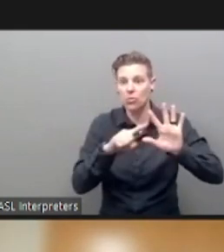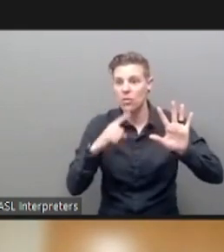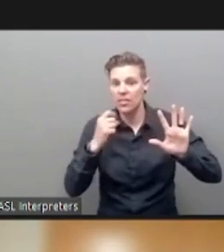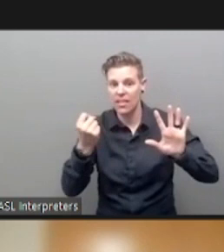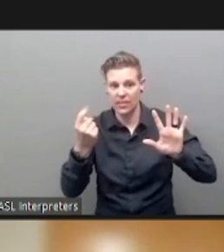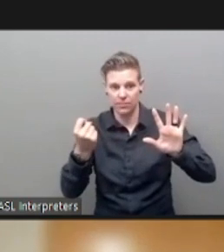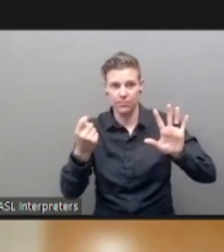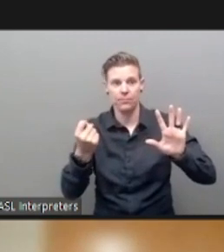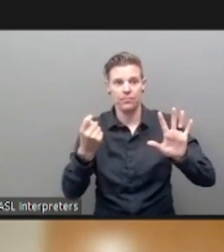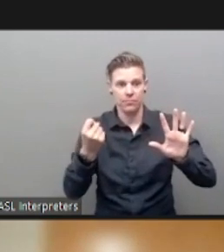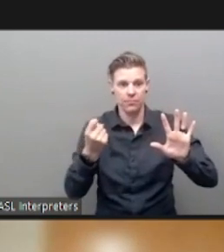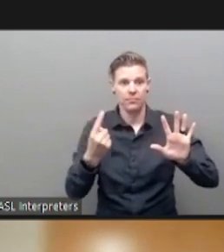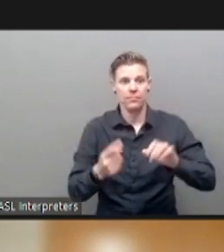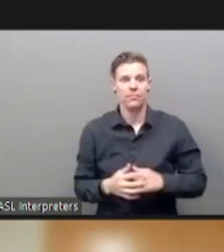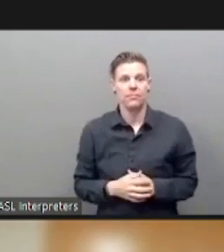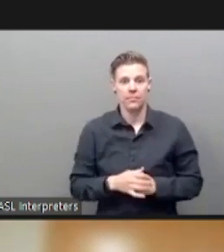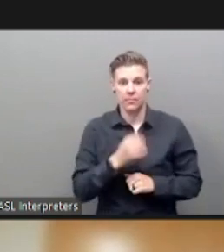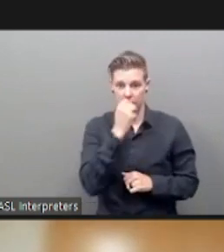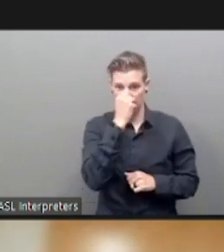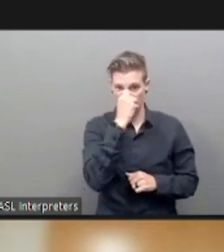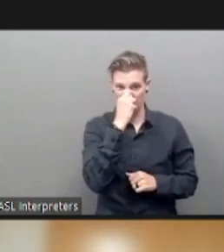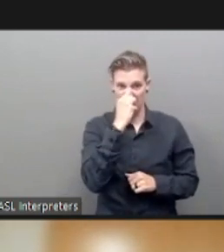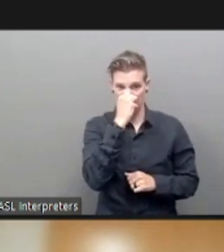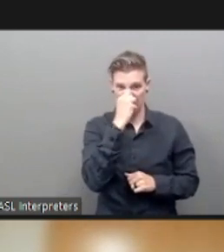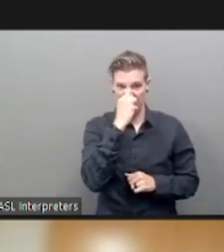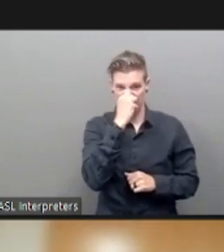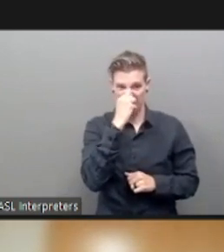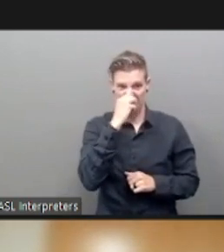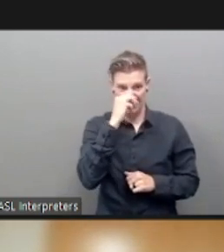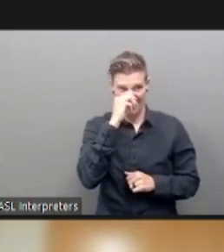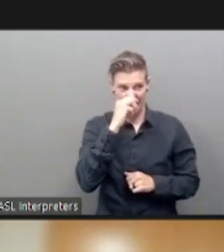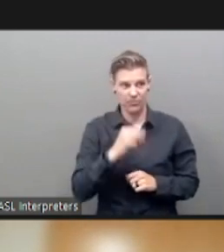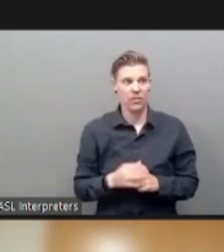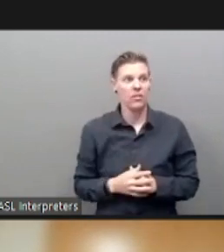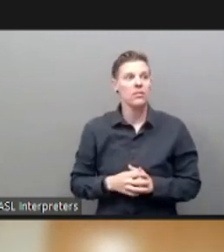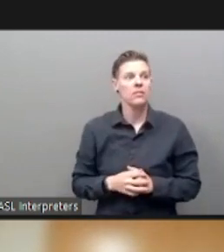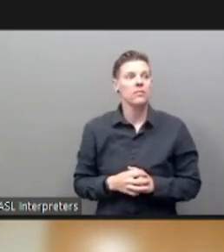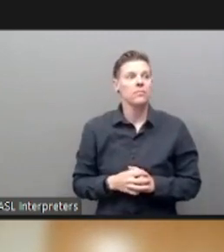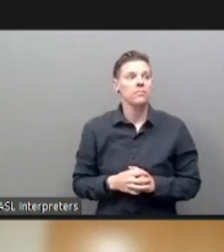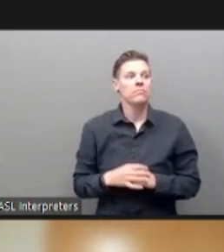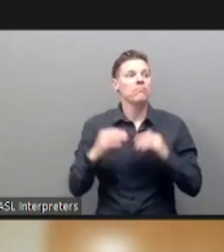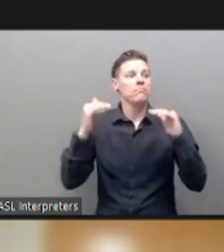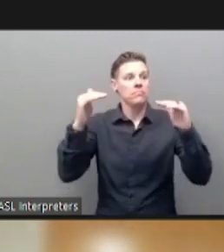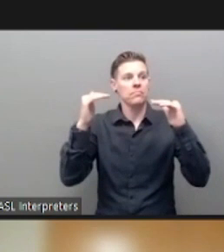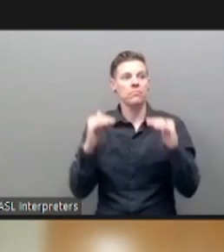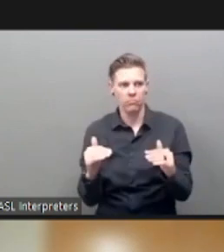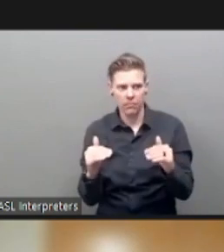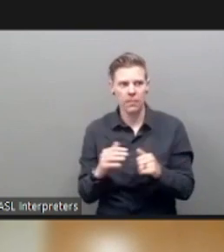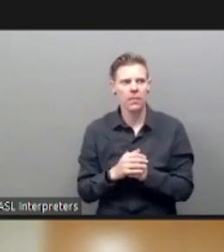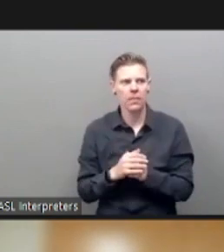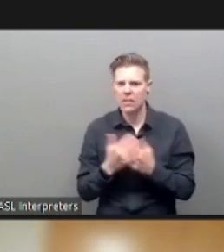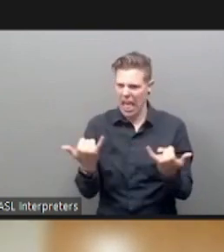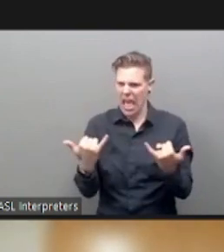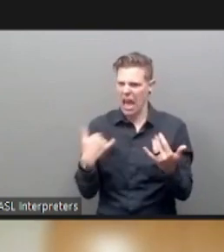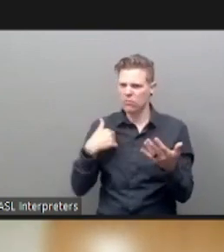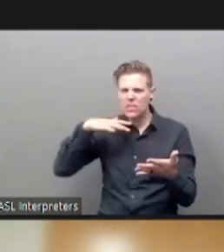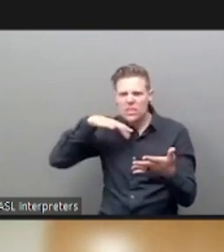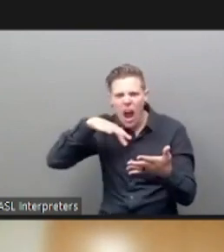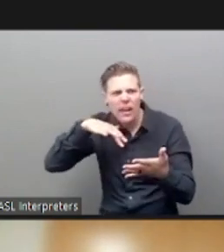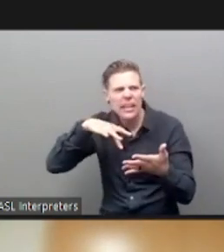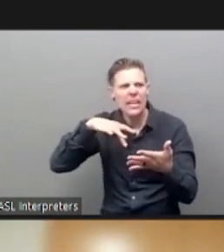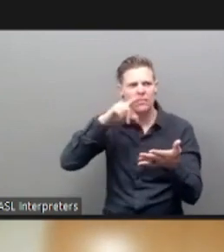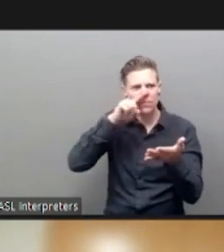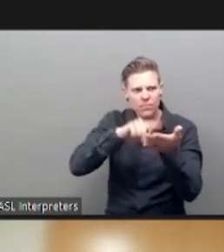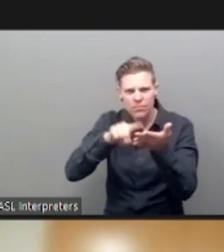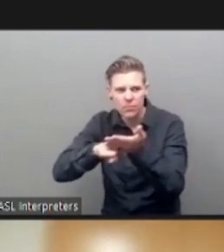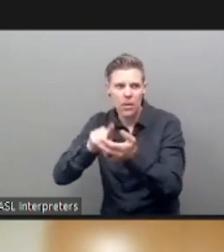11-year-olds. So next slide. Clinical trial results, like we've been sharing, shows that the Pfizer vaccine is super effective and safe for